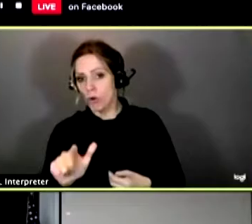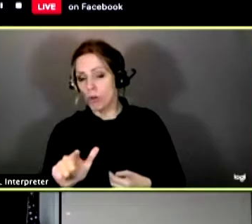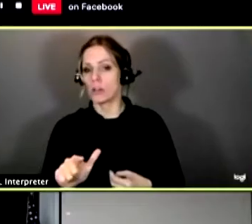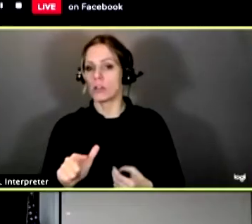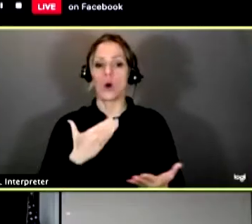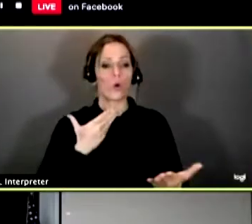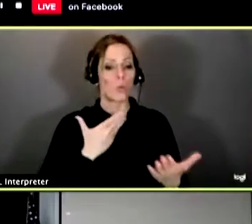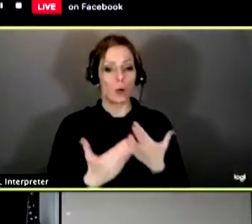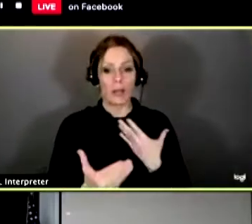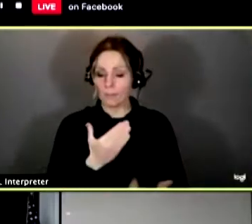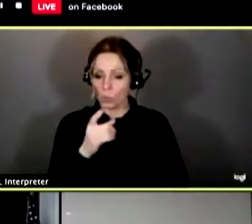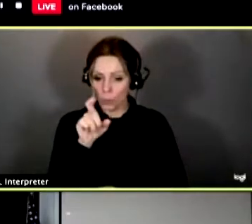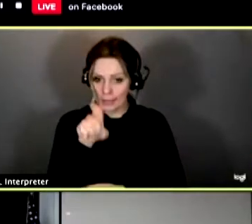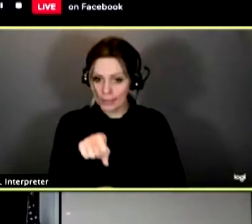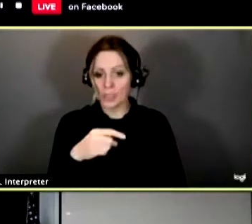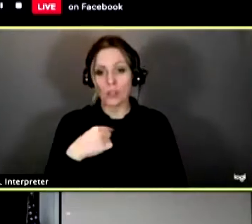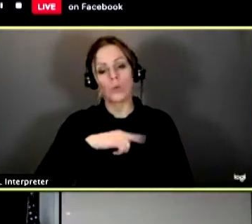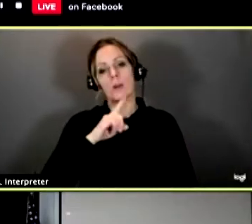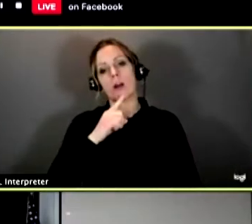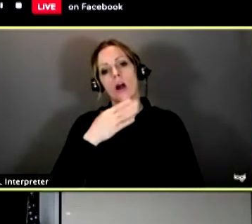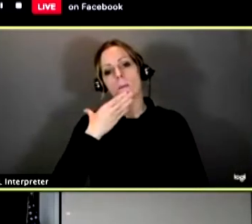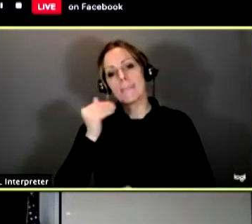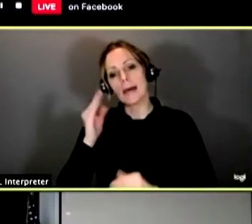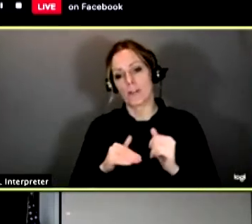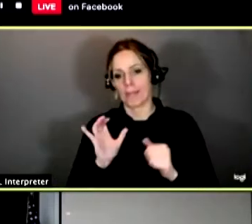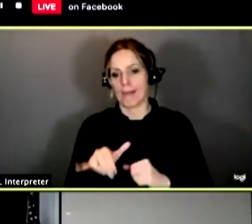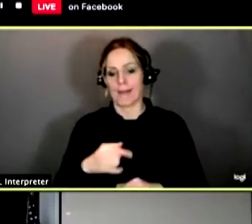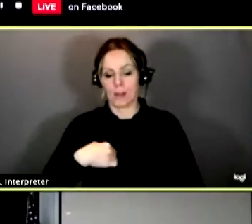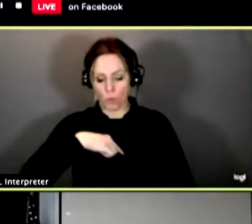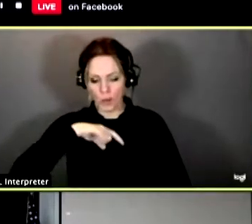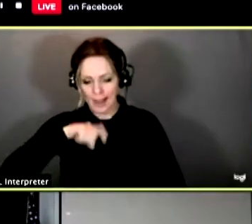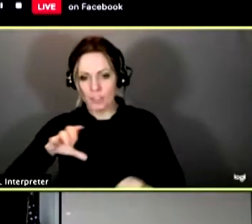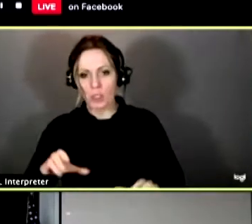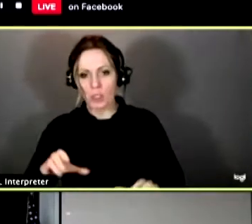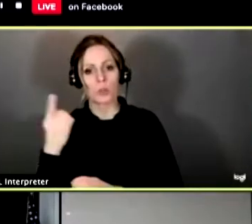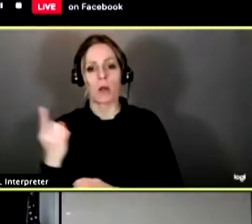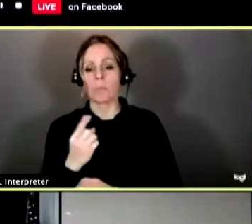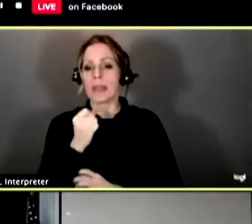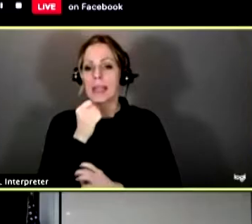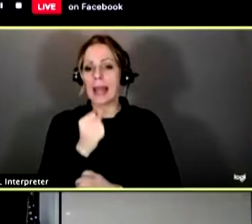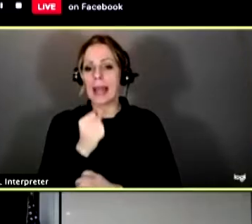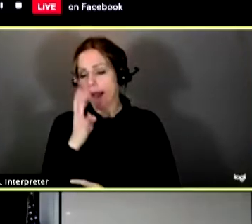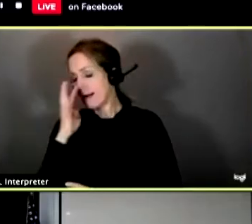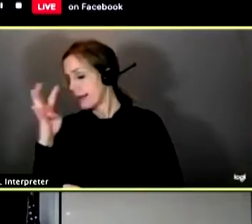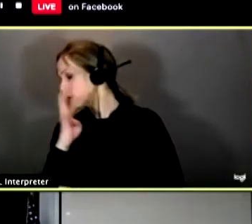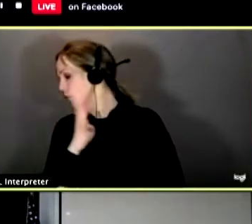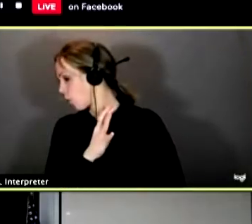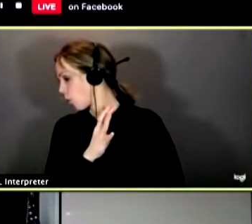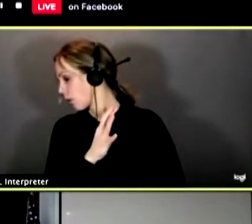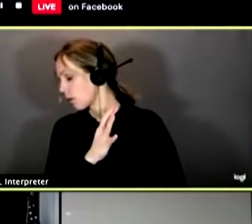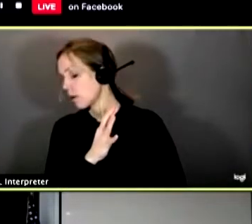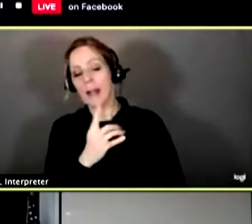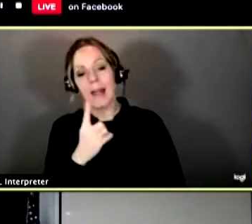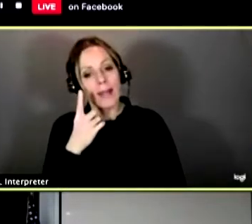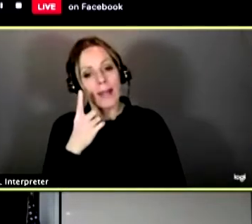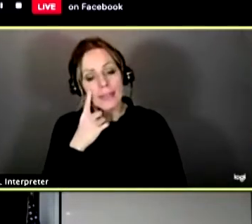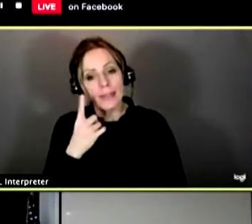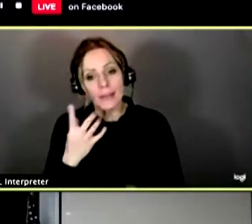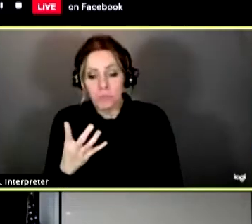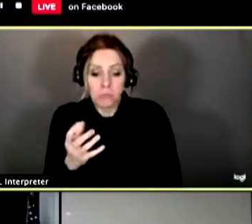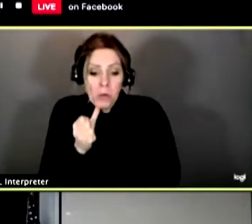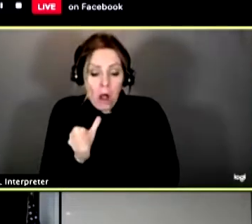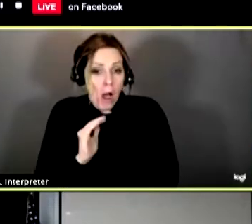we need to do something about it and not stand by and turn a blind eye to it and think that it's not our